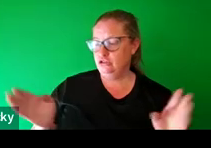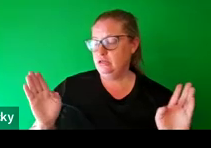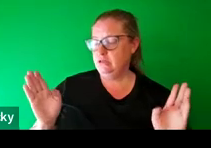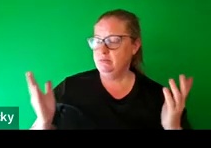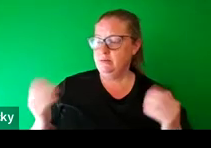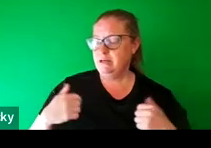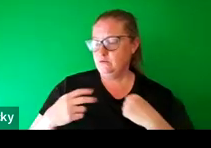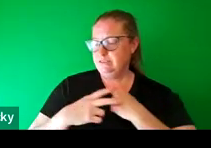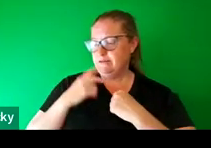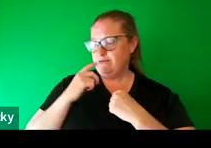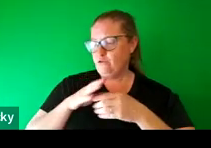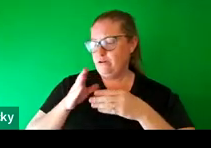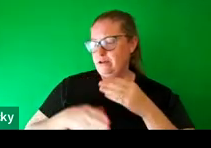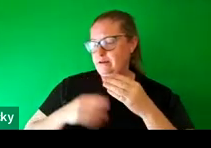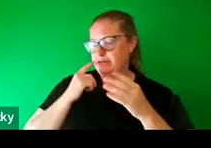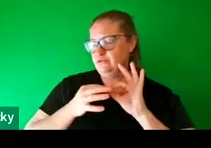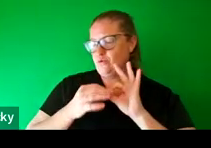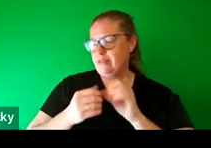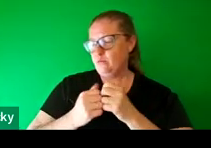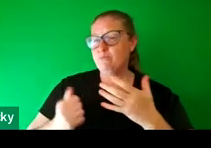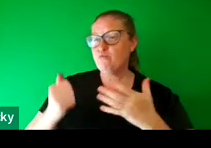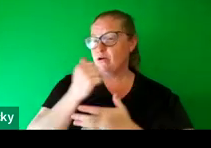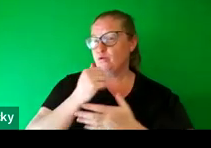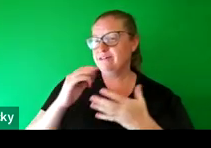I'll save this for the end because it's about prioritizing if we get behind.